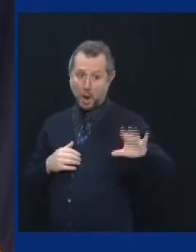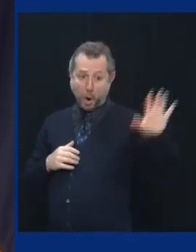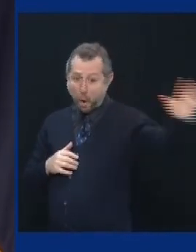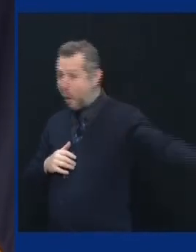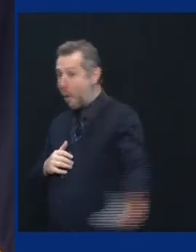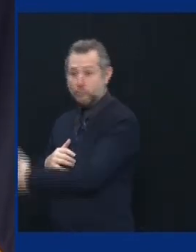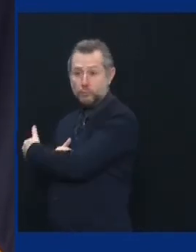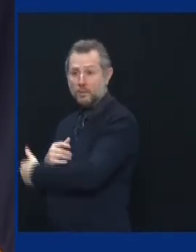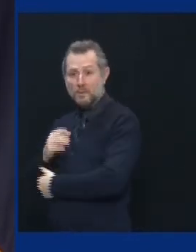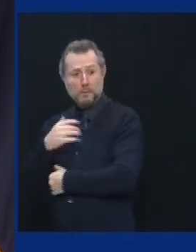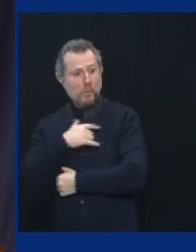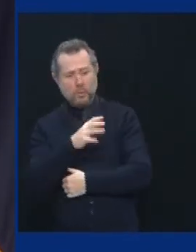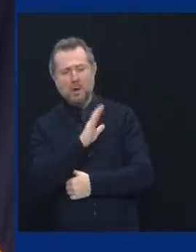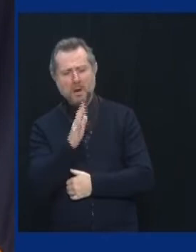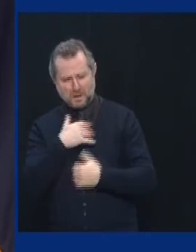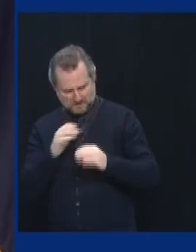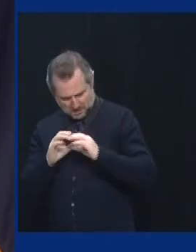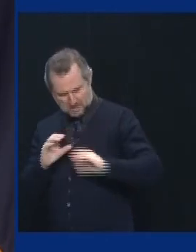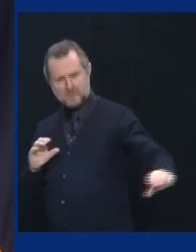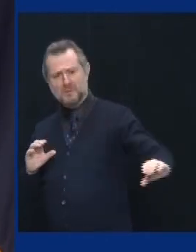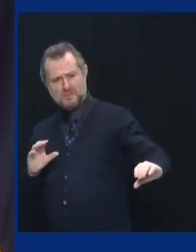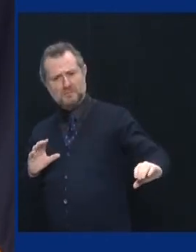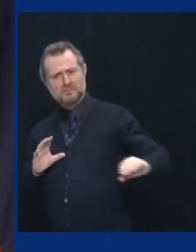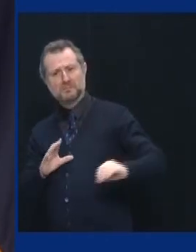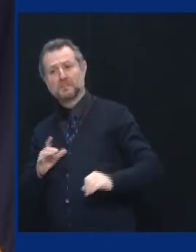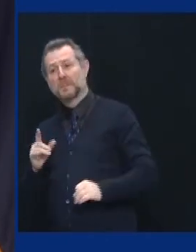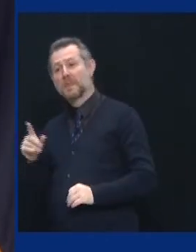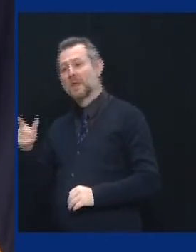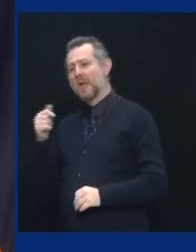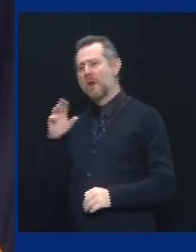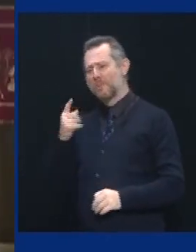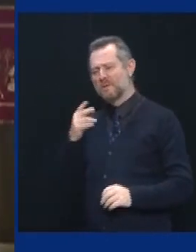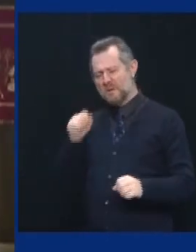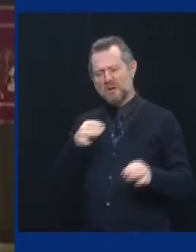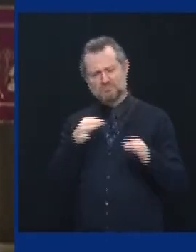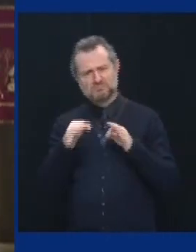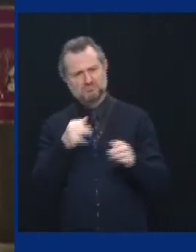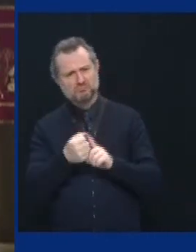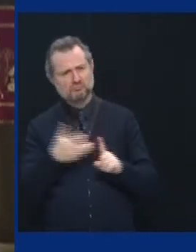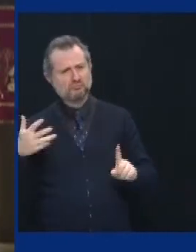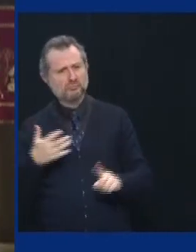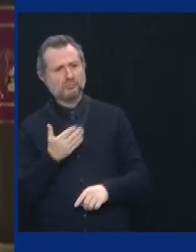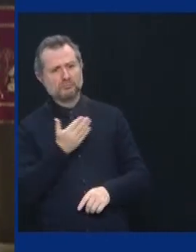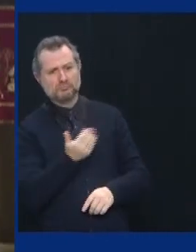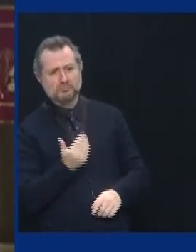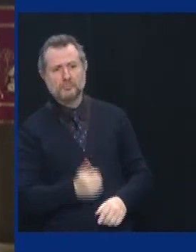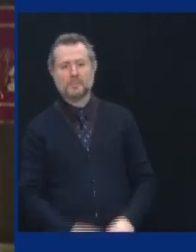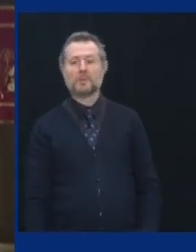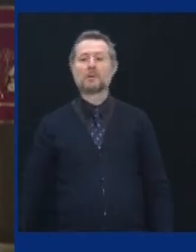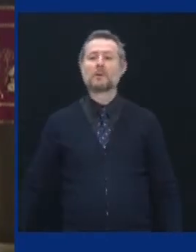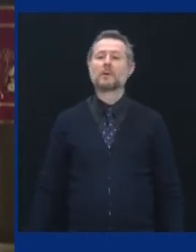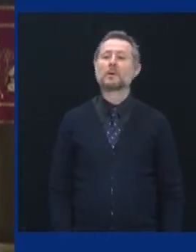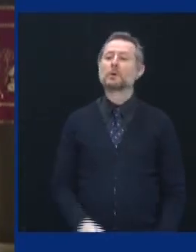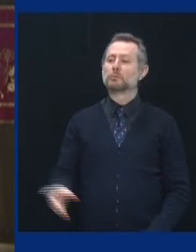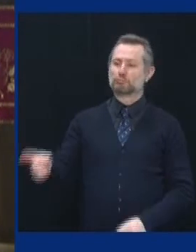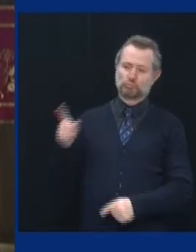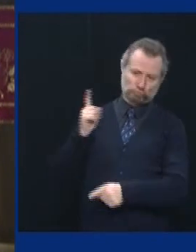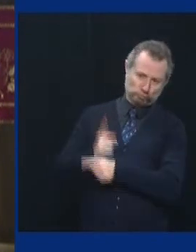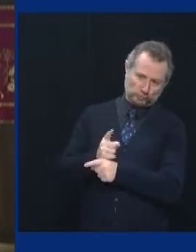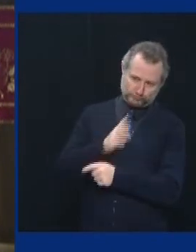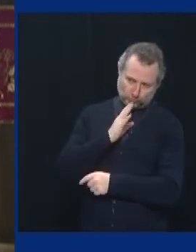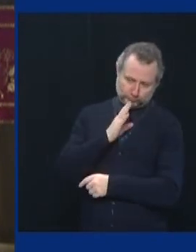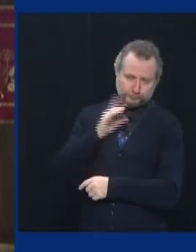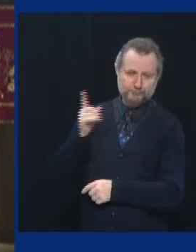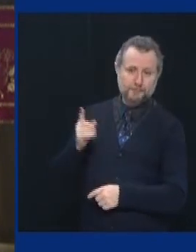that program, we would reallocate. But I'll ask Gareth to give you the numbers. That's exactly right. So there is, for the long-term care